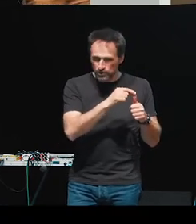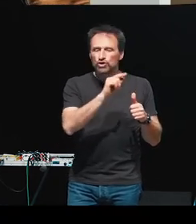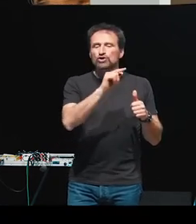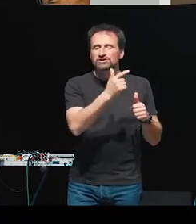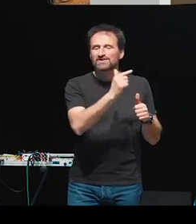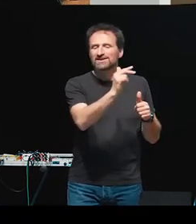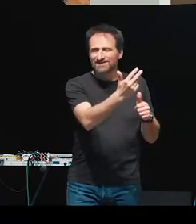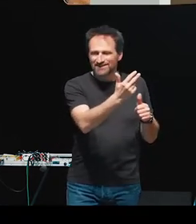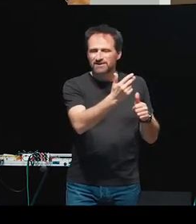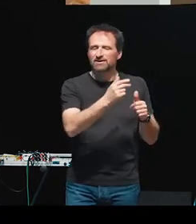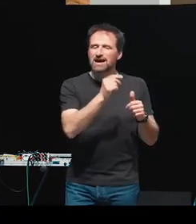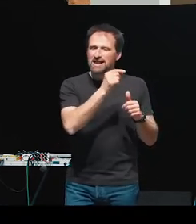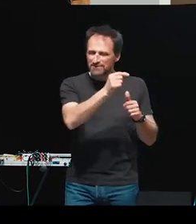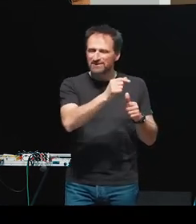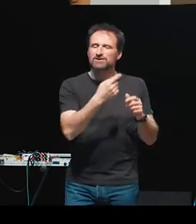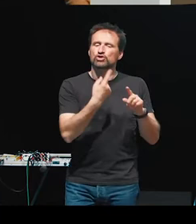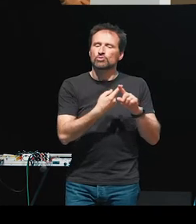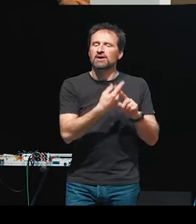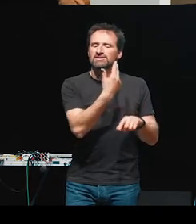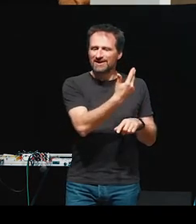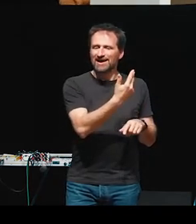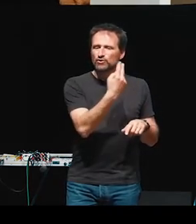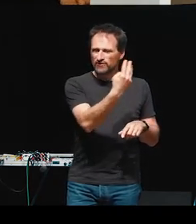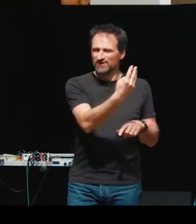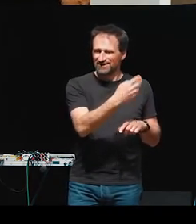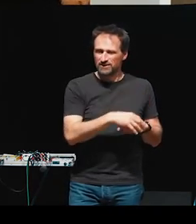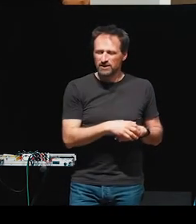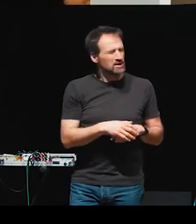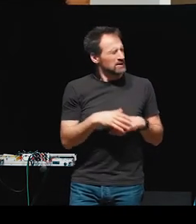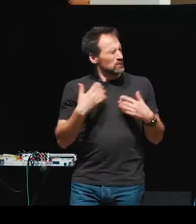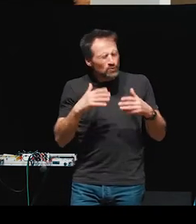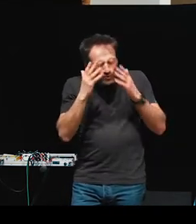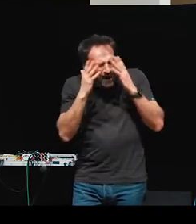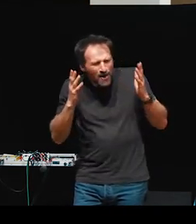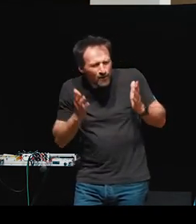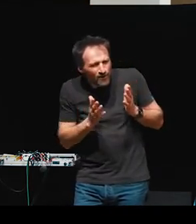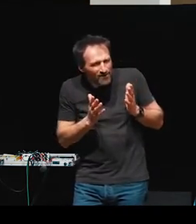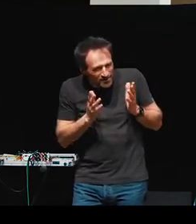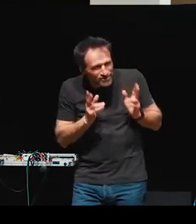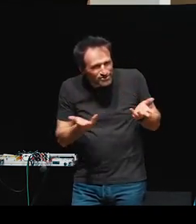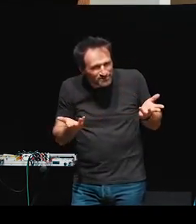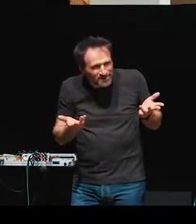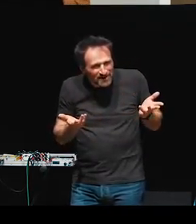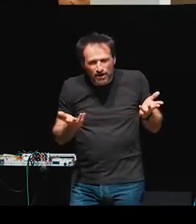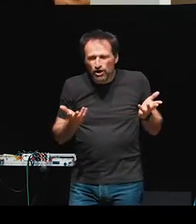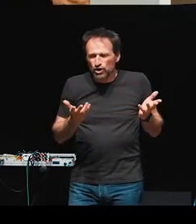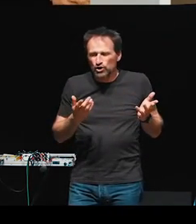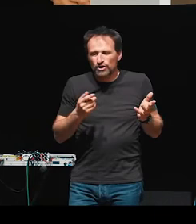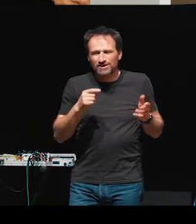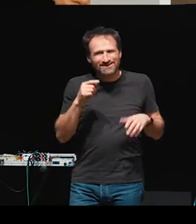4. So this is pretty mind-blowing. And this is actually one of the